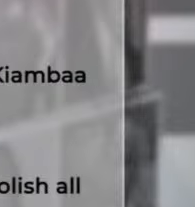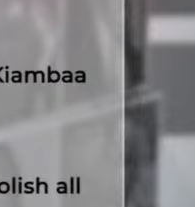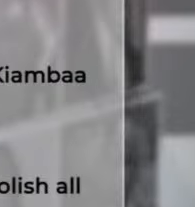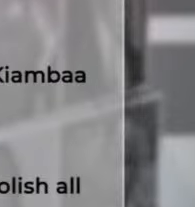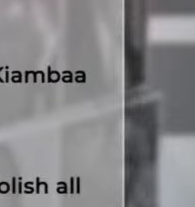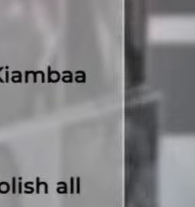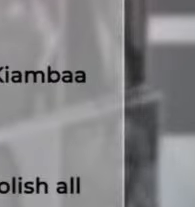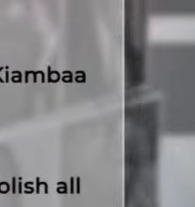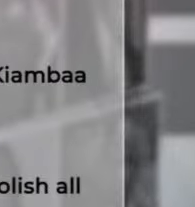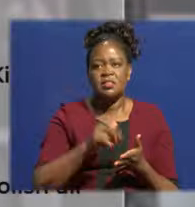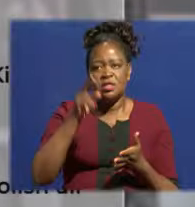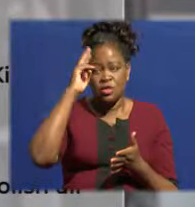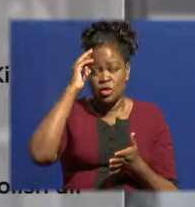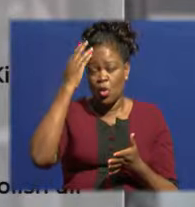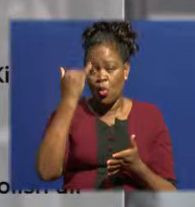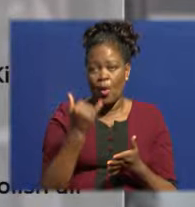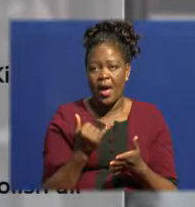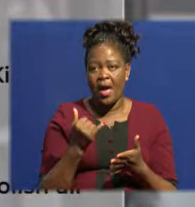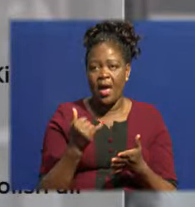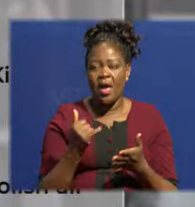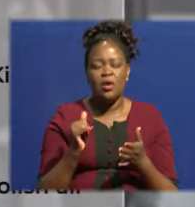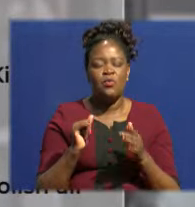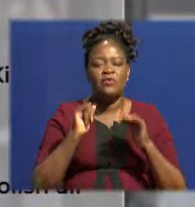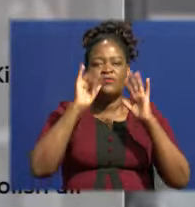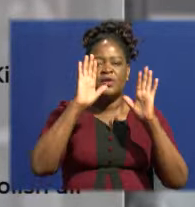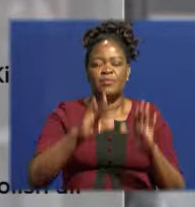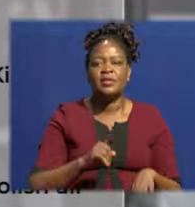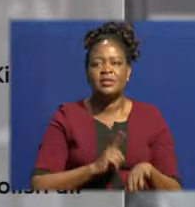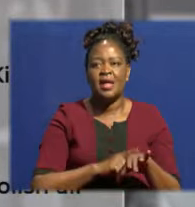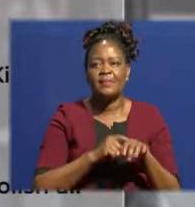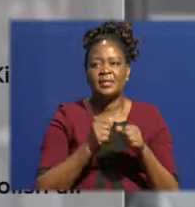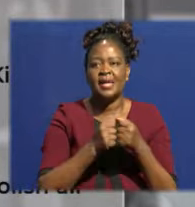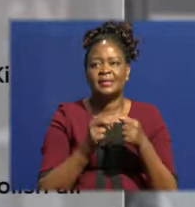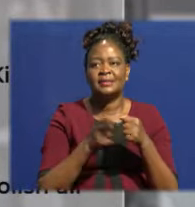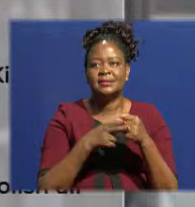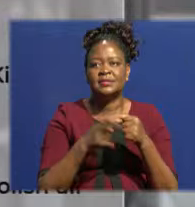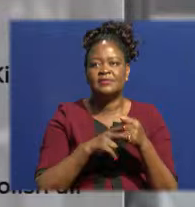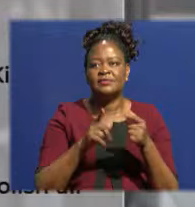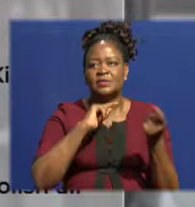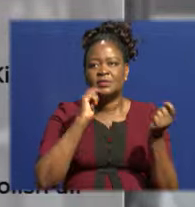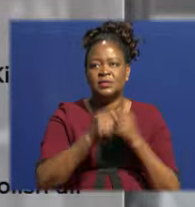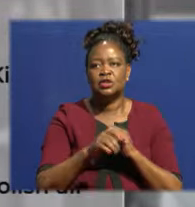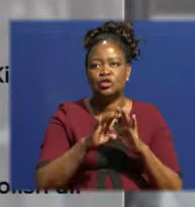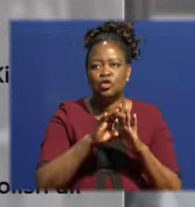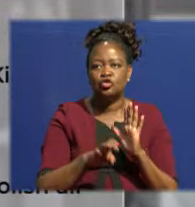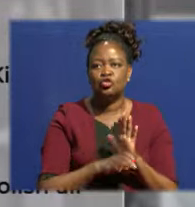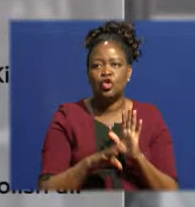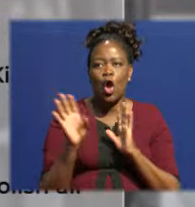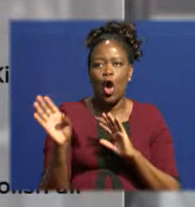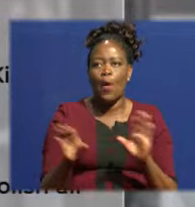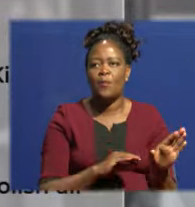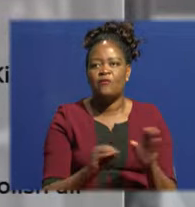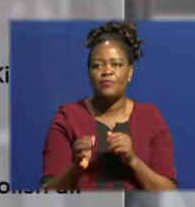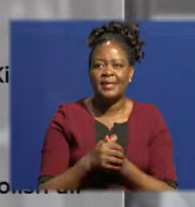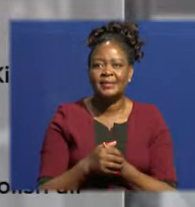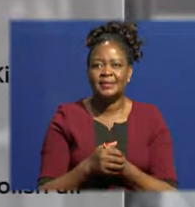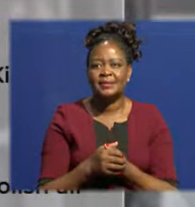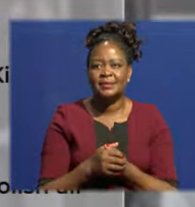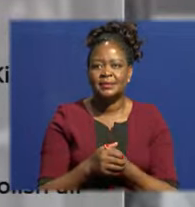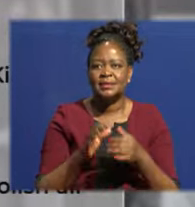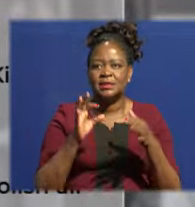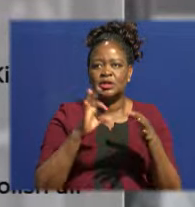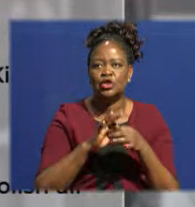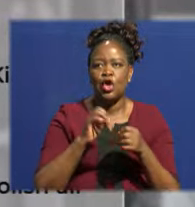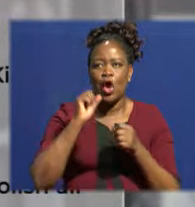That is the reason why he became a central figure during the 1977 Change the Constitution movement. Karume